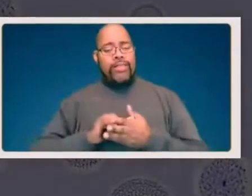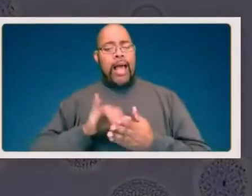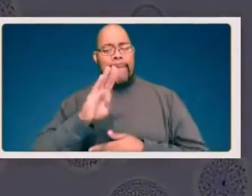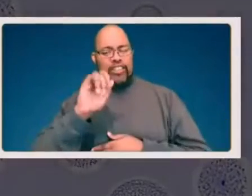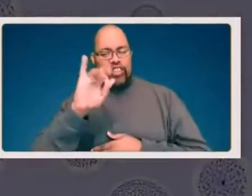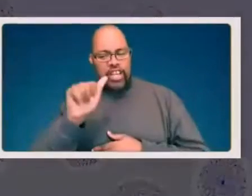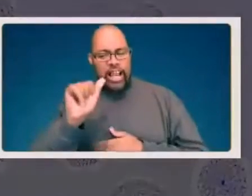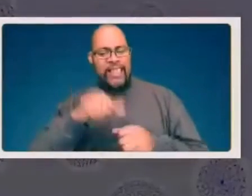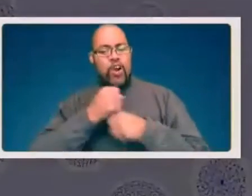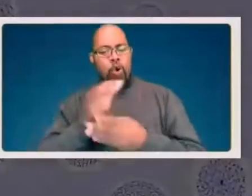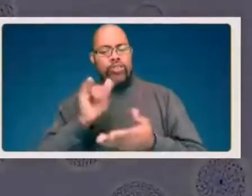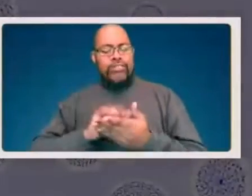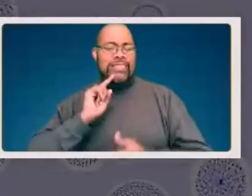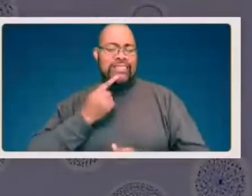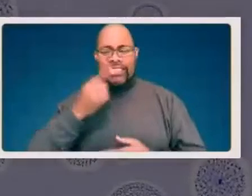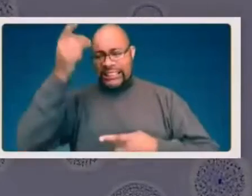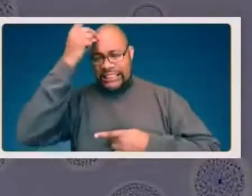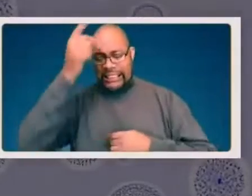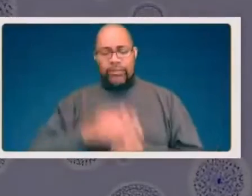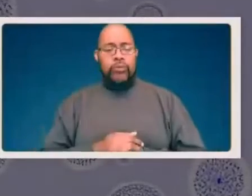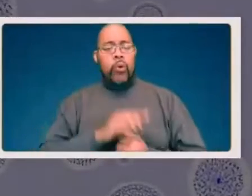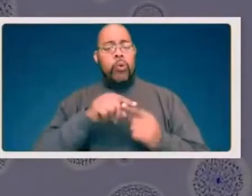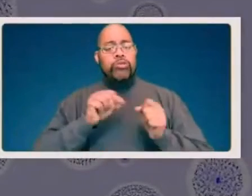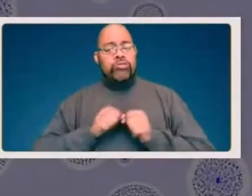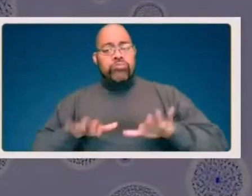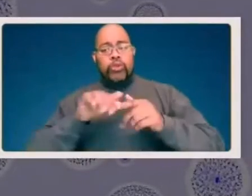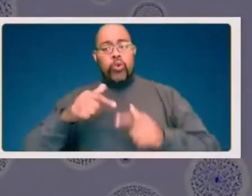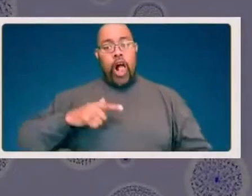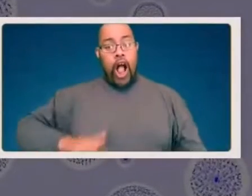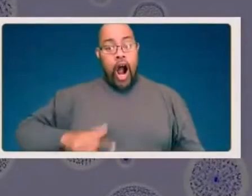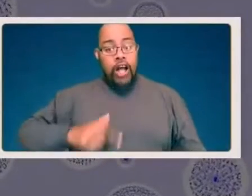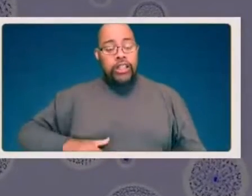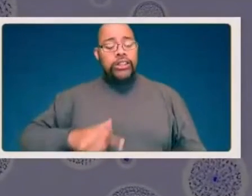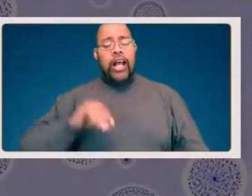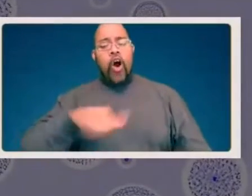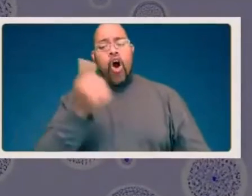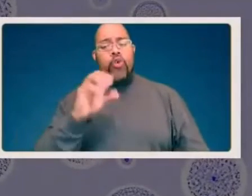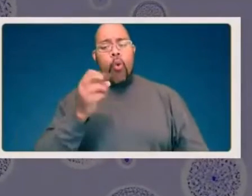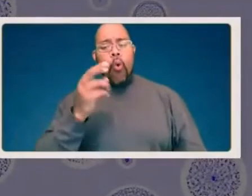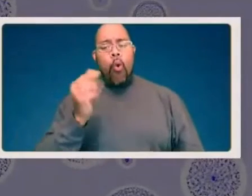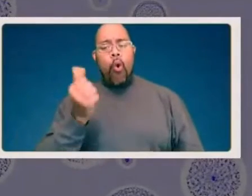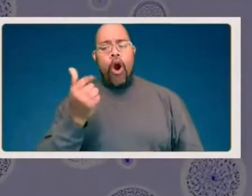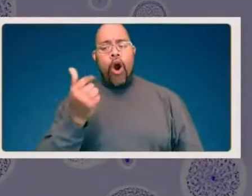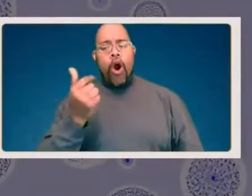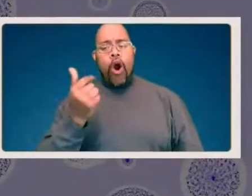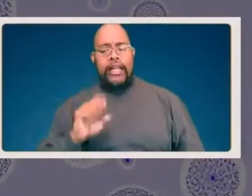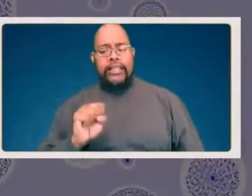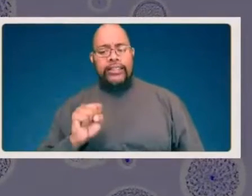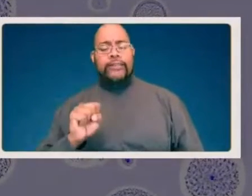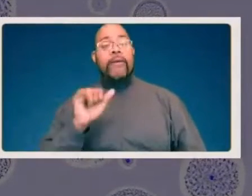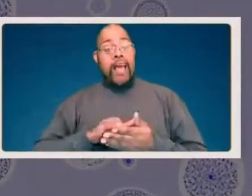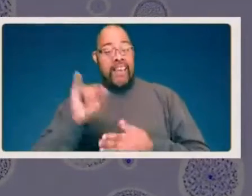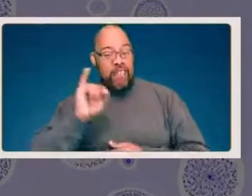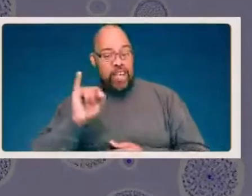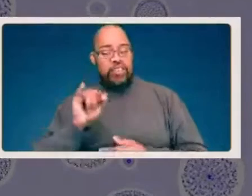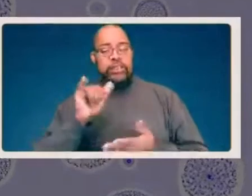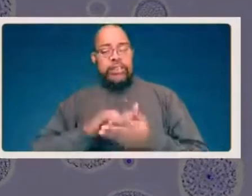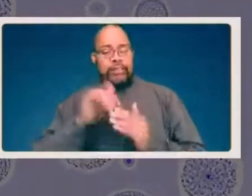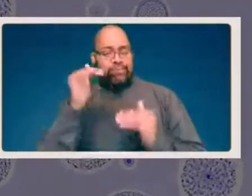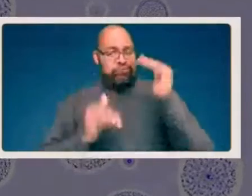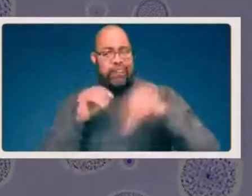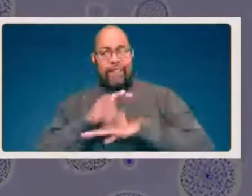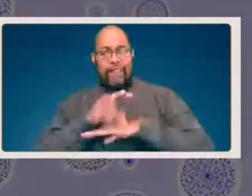Streptococcus pneumoniae are bacteria that can cause severe disease when they spread to the lungs and other